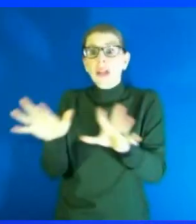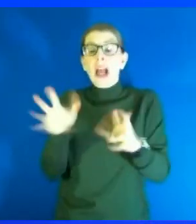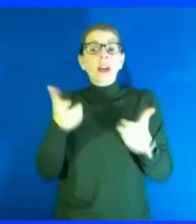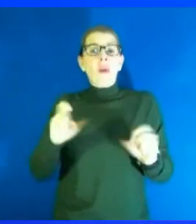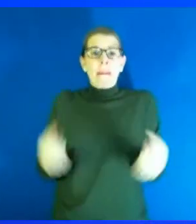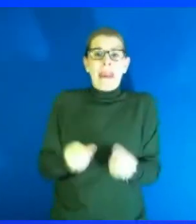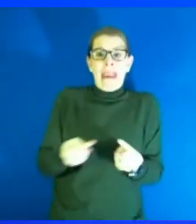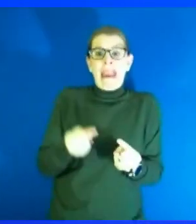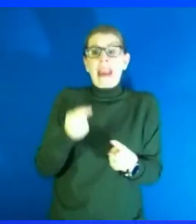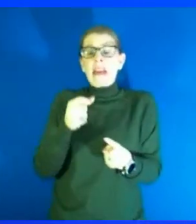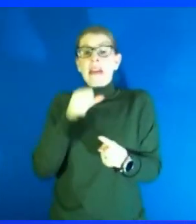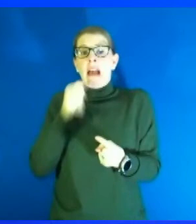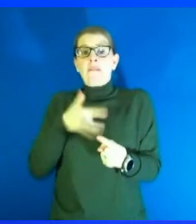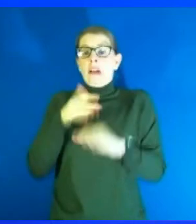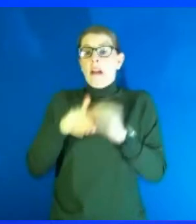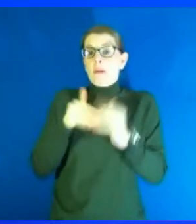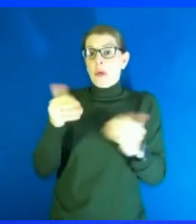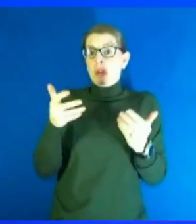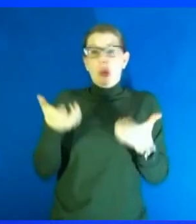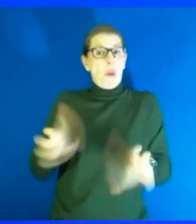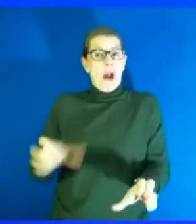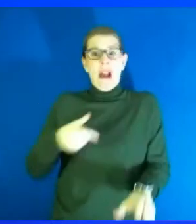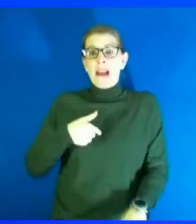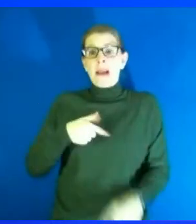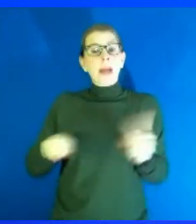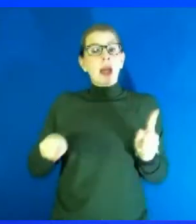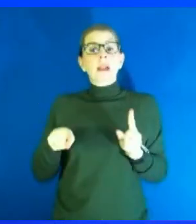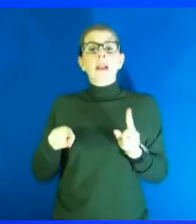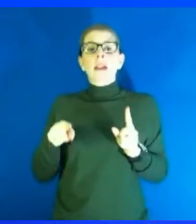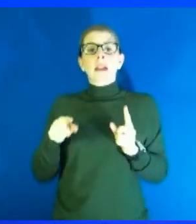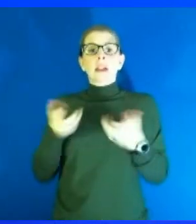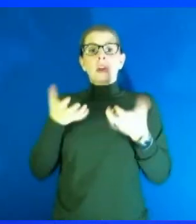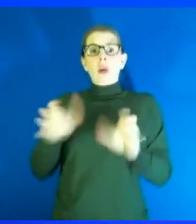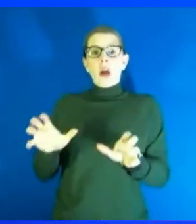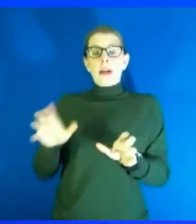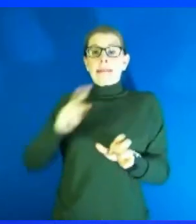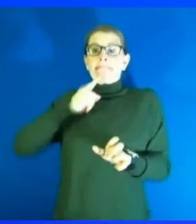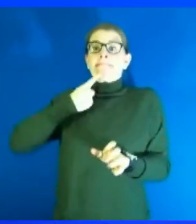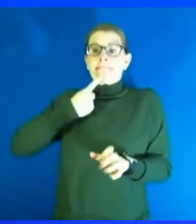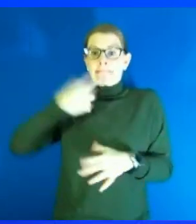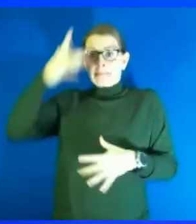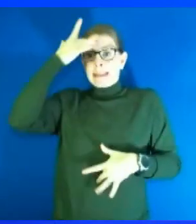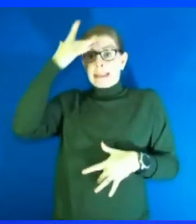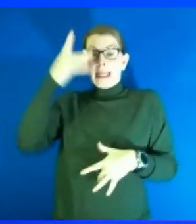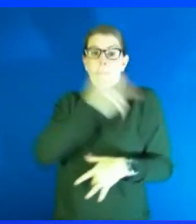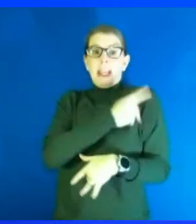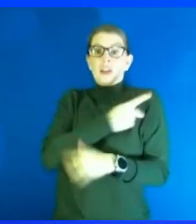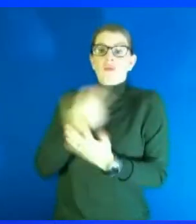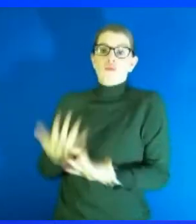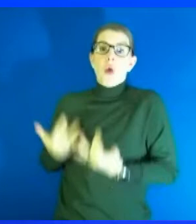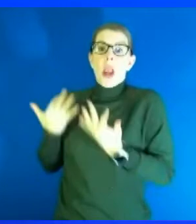to be uncomfortable. But I really do not want the severely sick patients wait in longer. So when